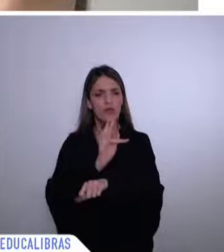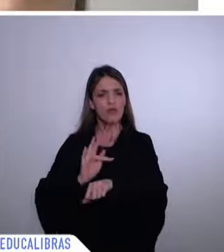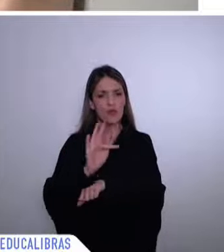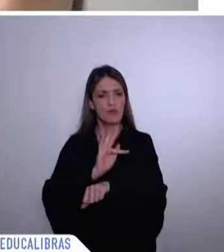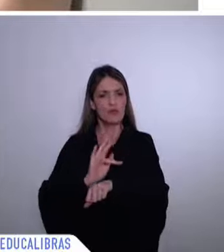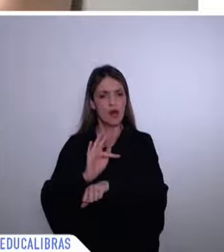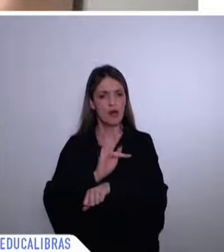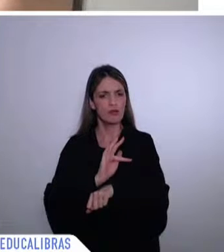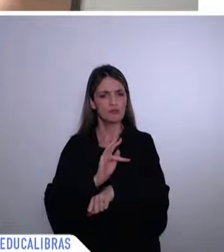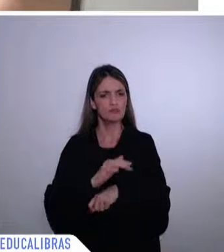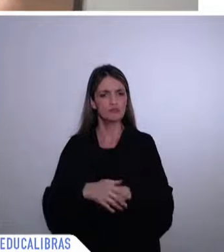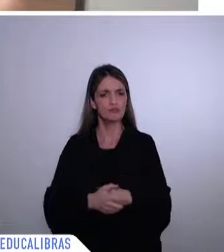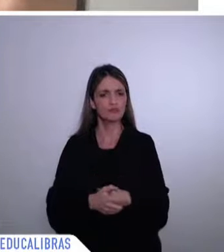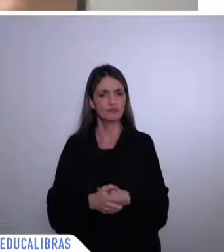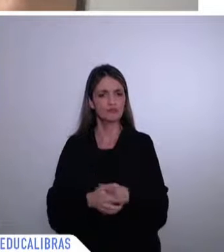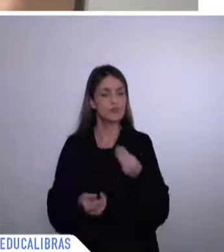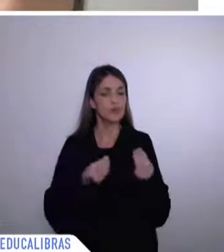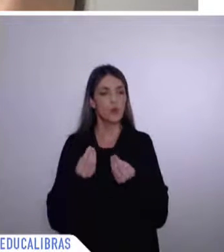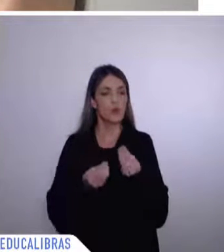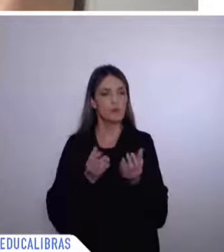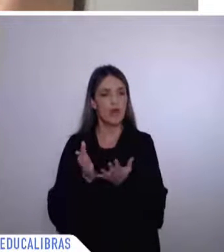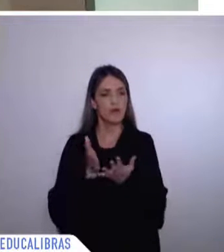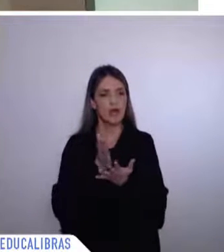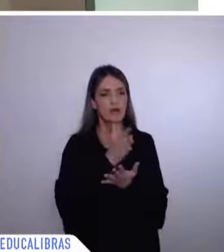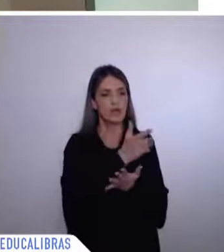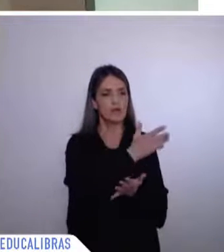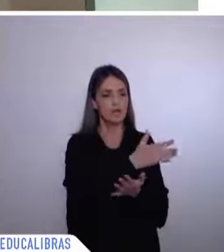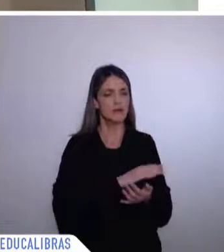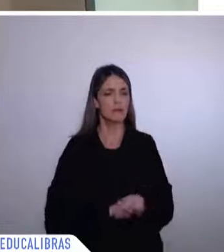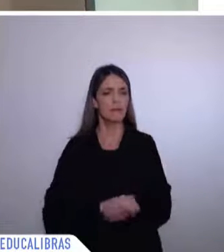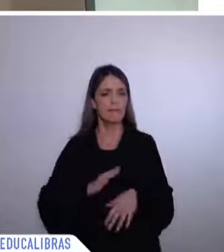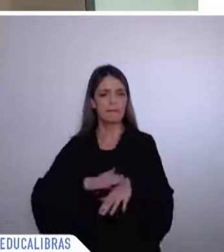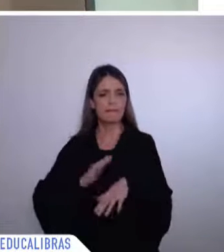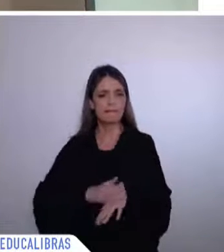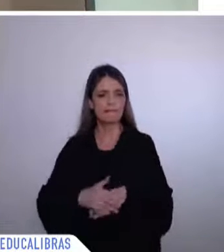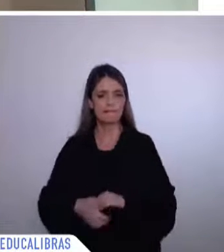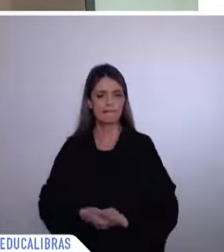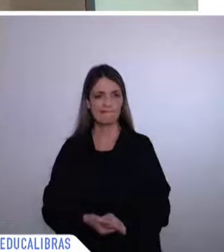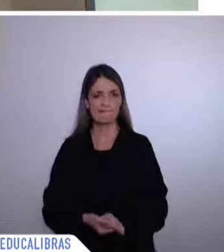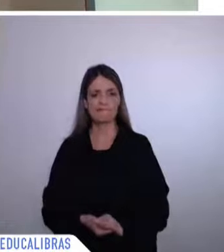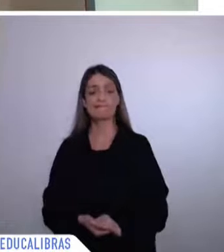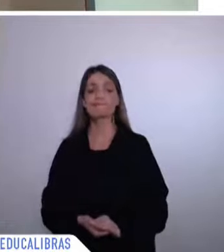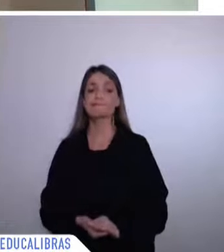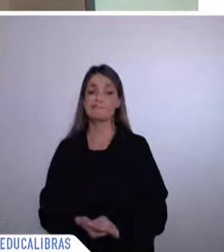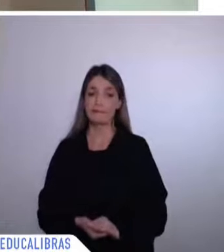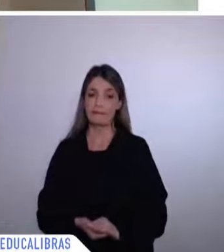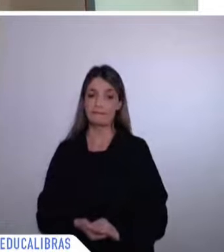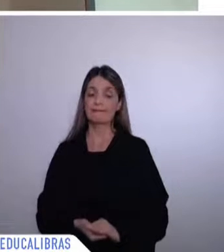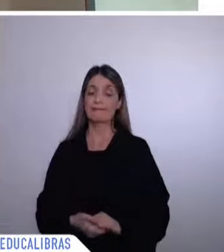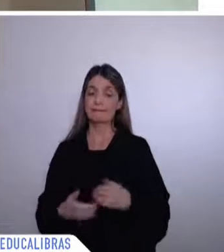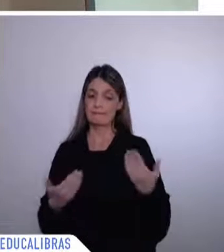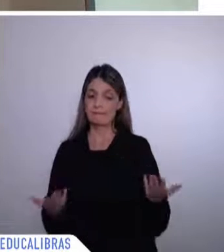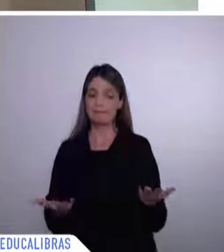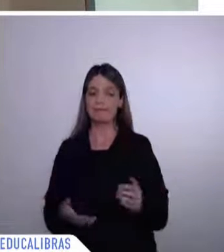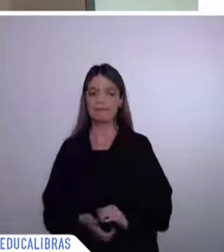of informal work in Brazil? If you could say something about this, what are the possible ways out to it?